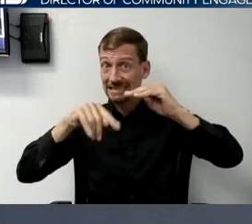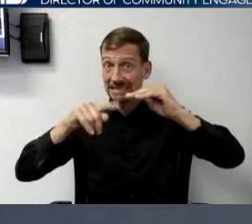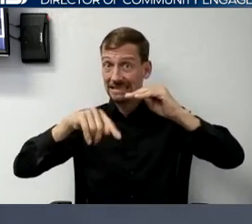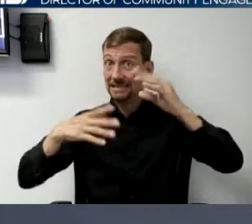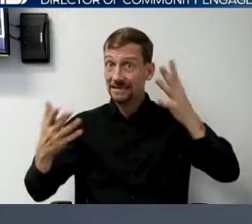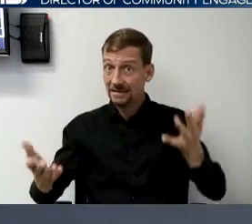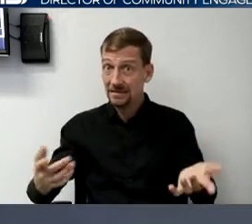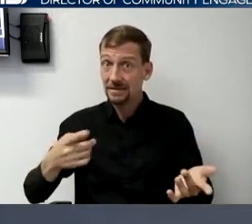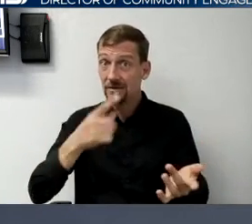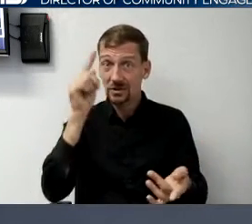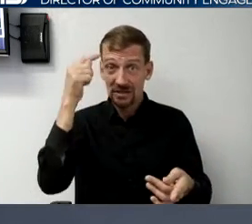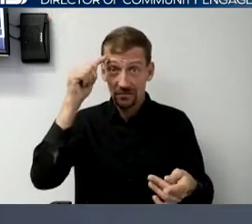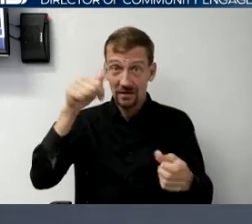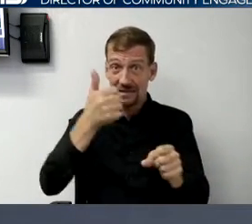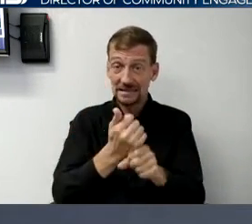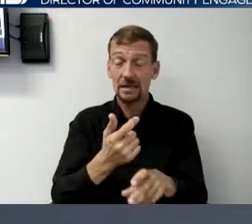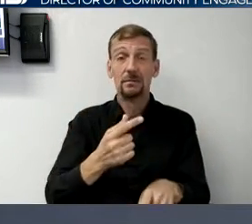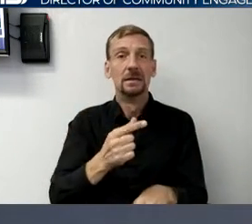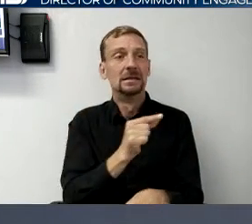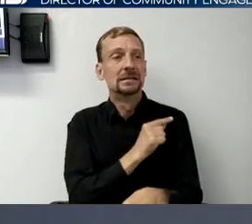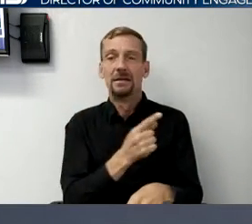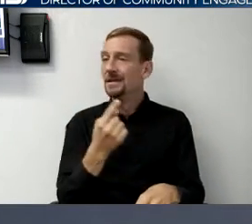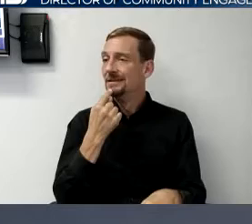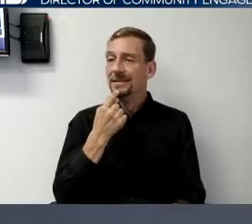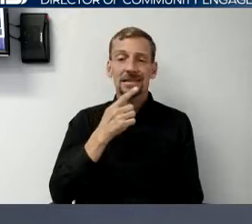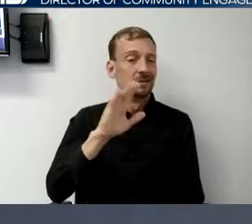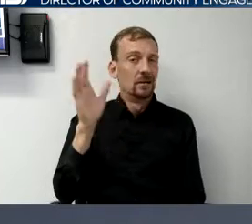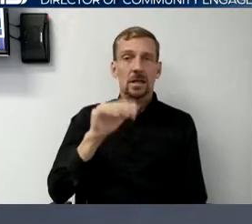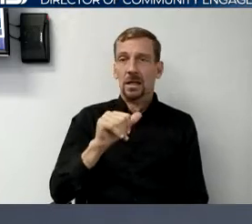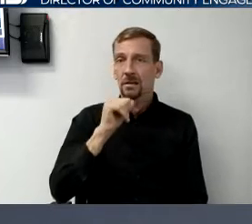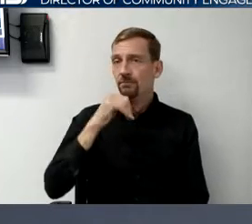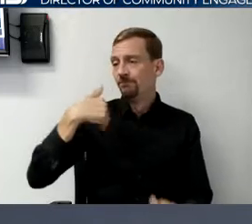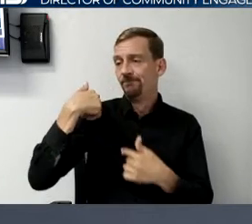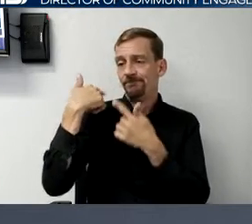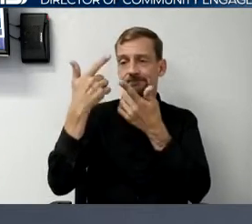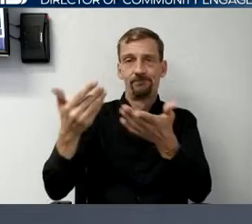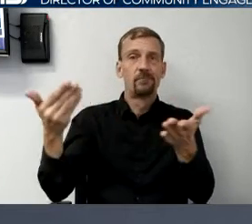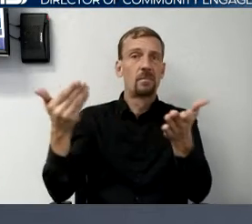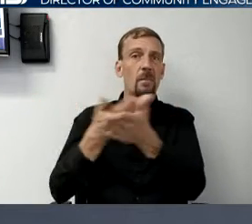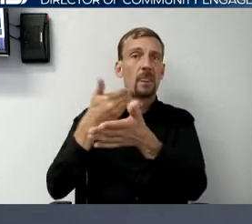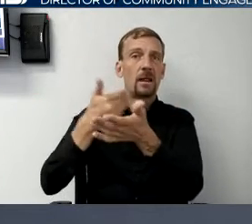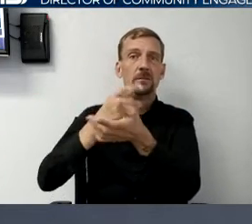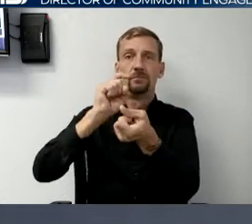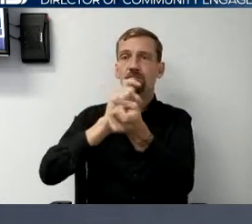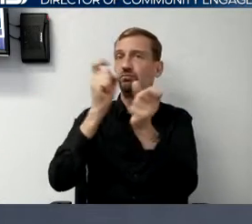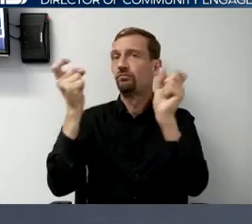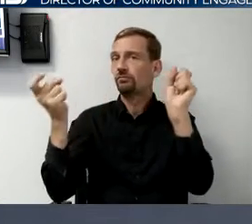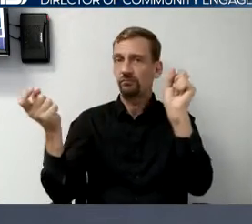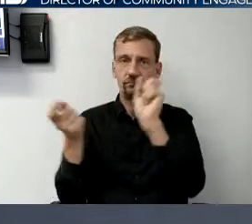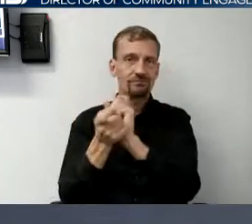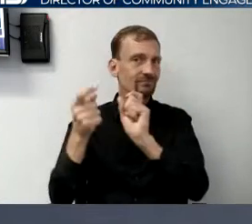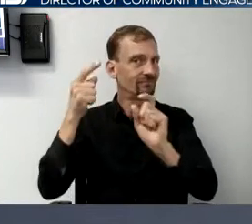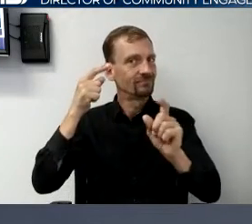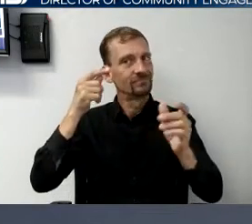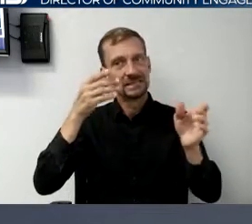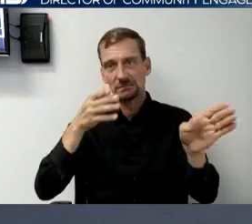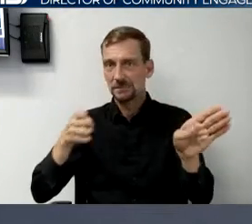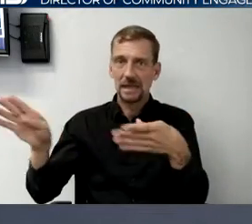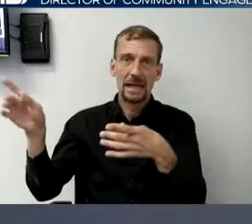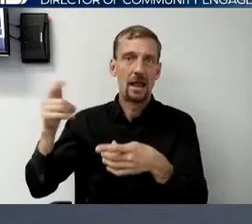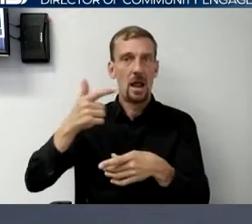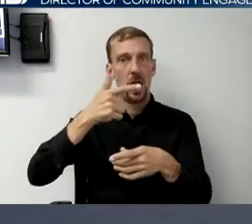think he's released any new or changed metrics since he first rolled out